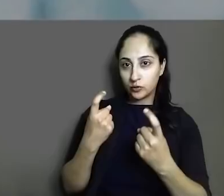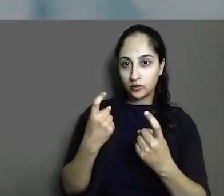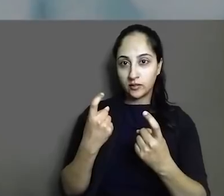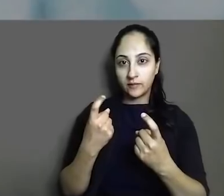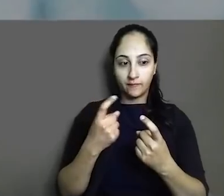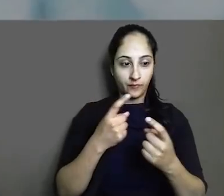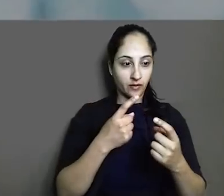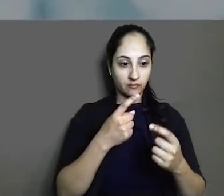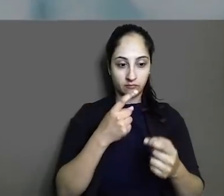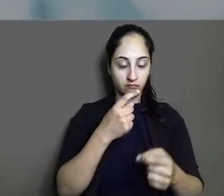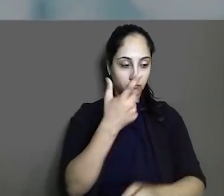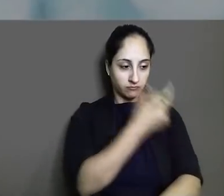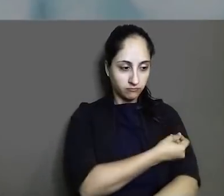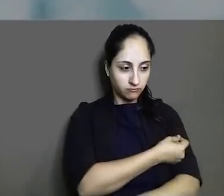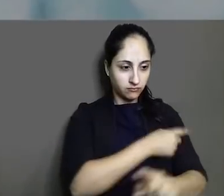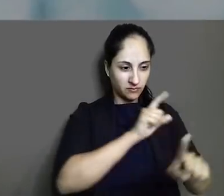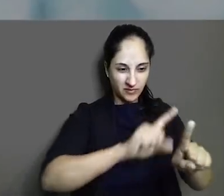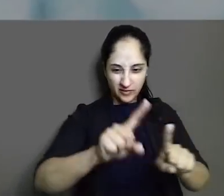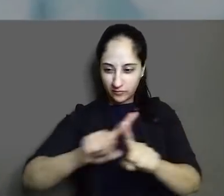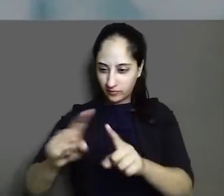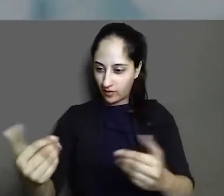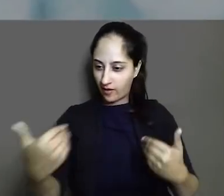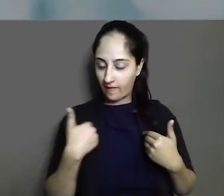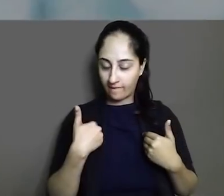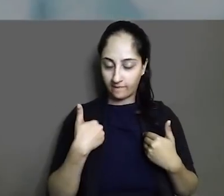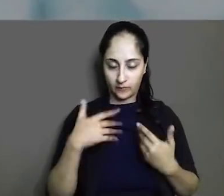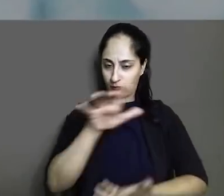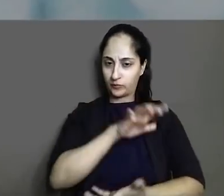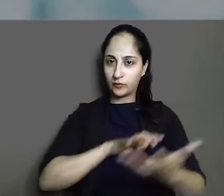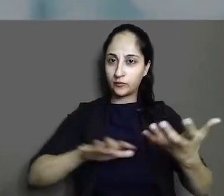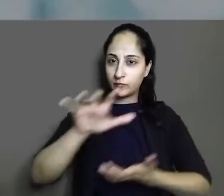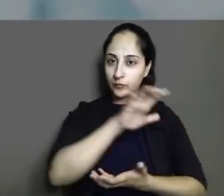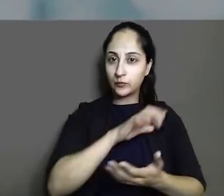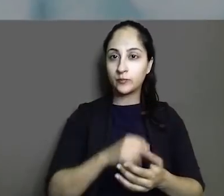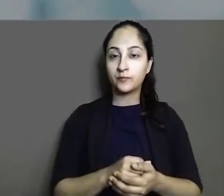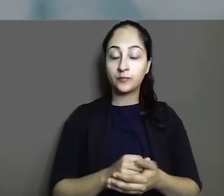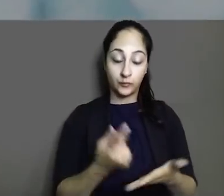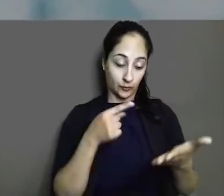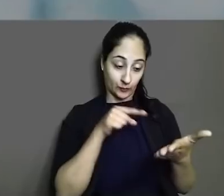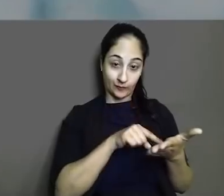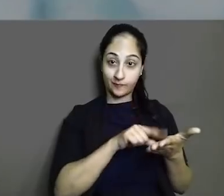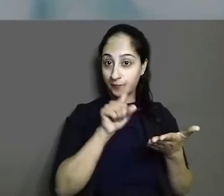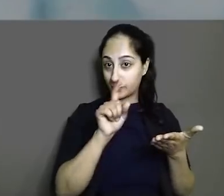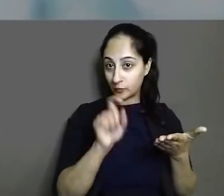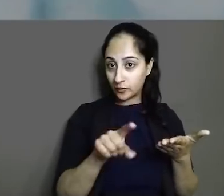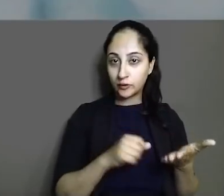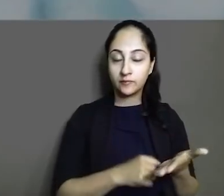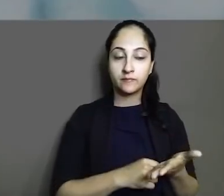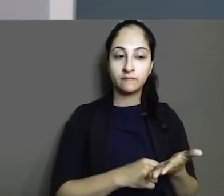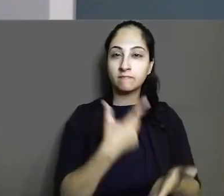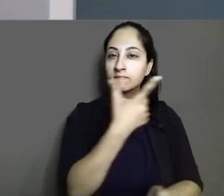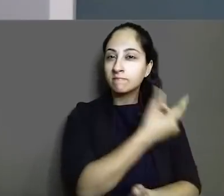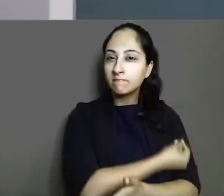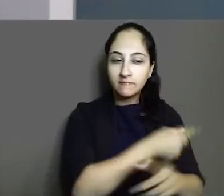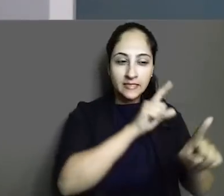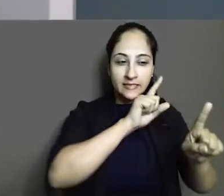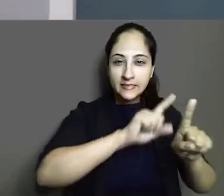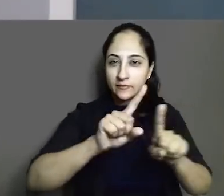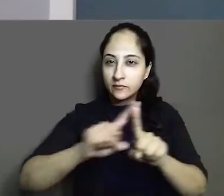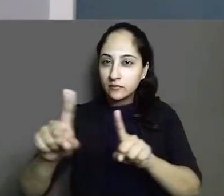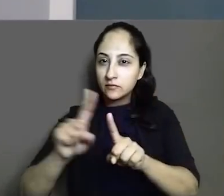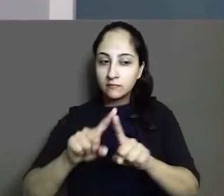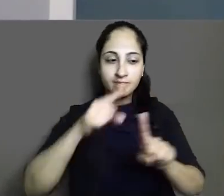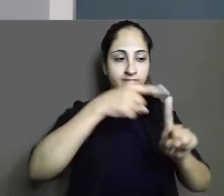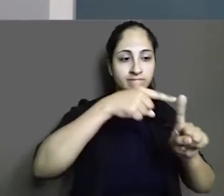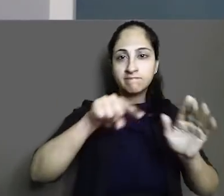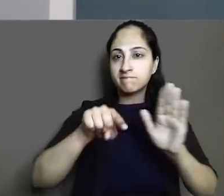difference between the Pfizer and Moderna vaccines, which are the ones that are currently approved in Canada, Dr. Ismail? Yeah,